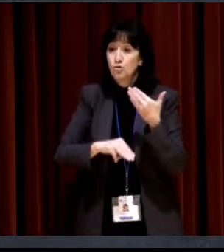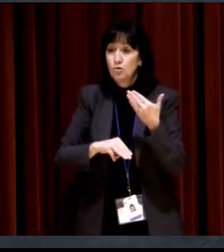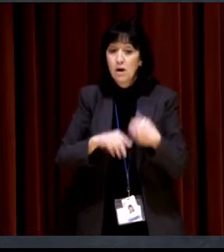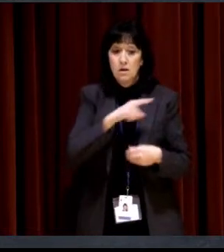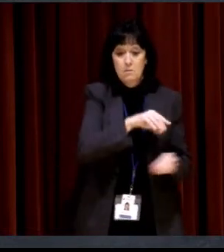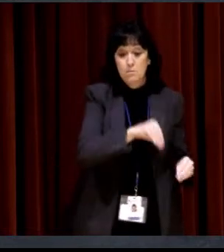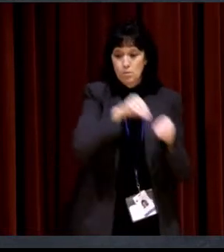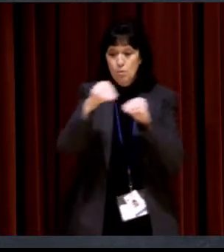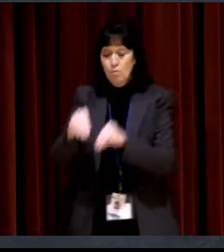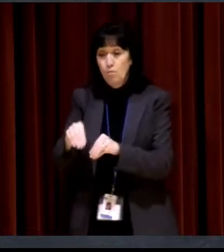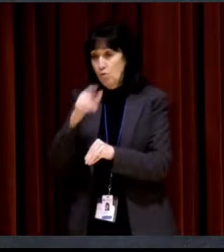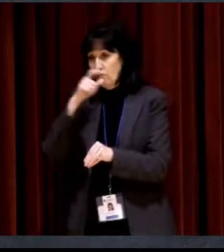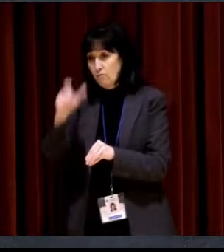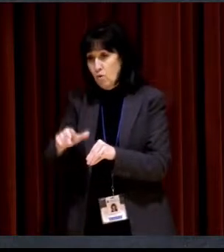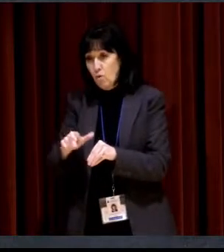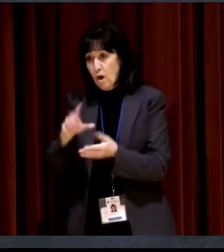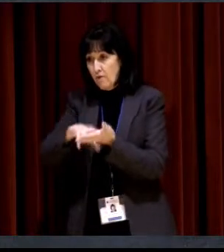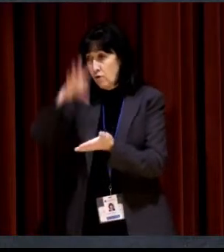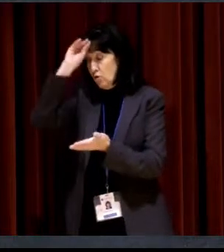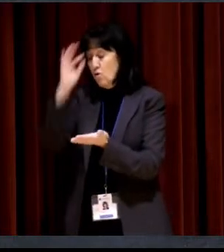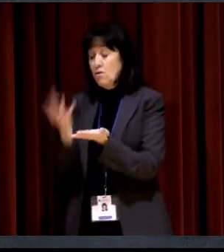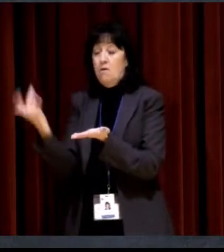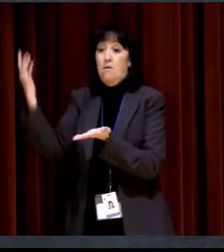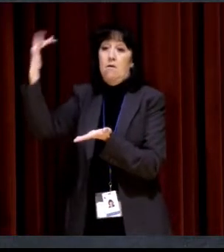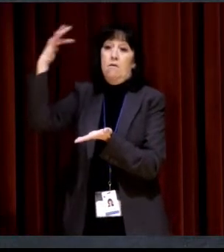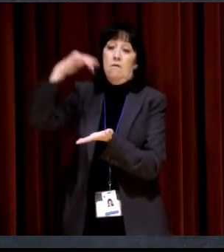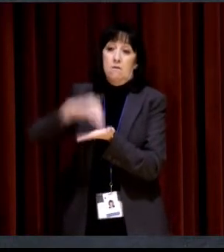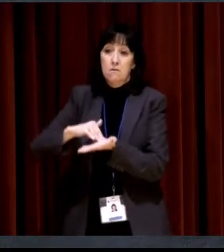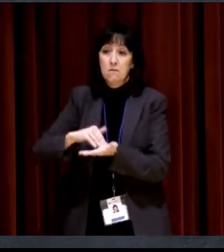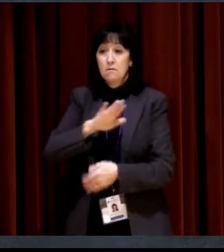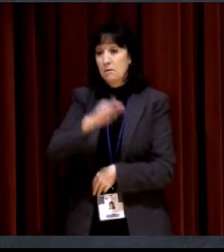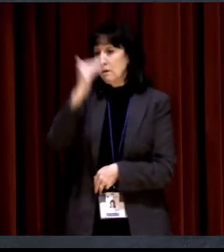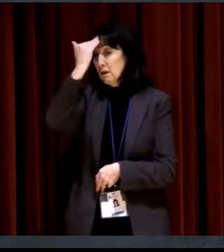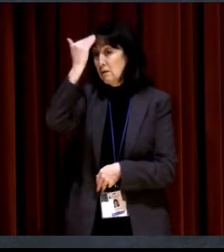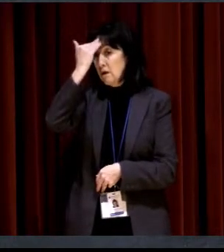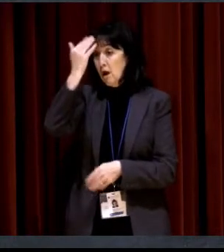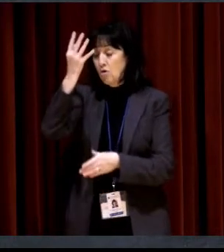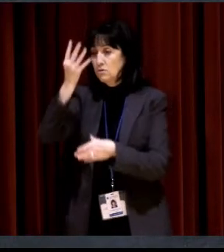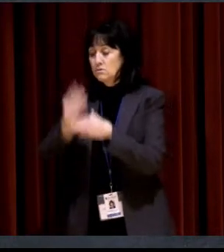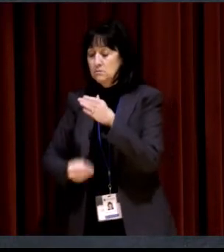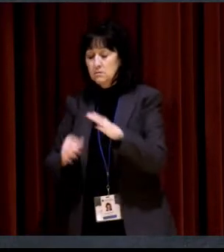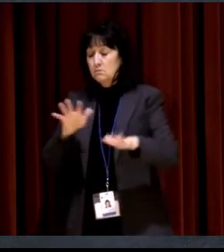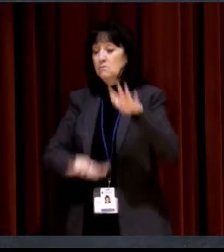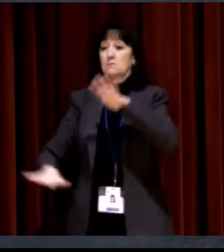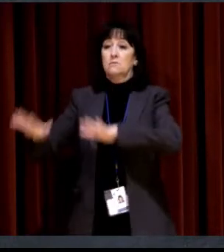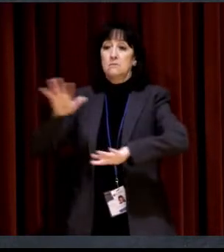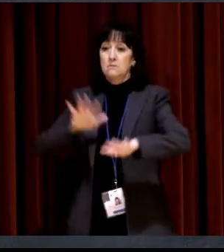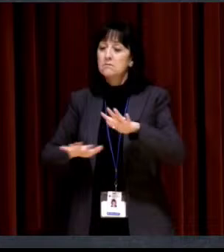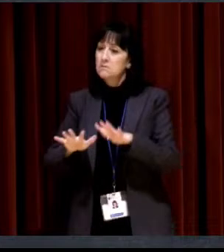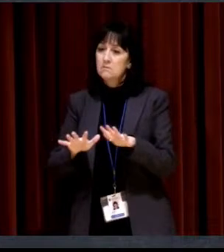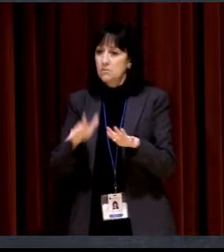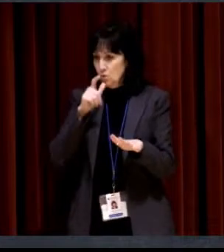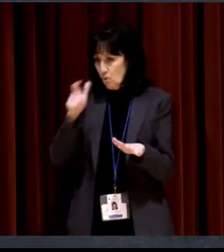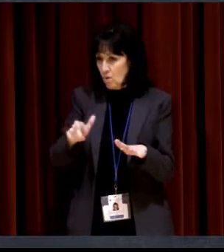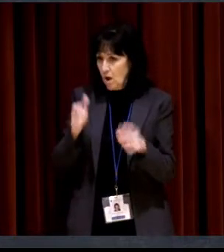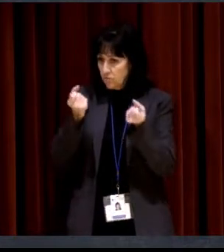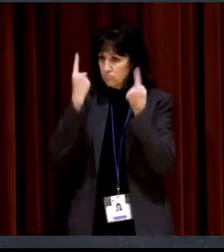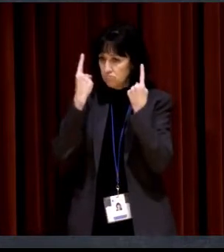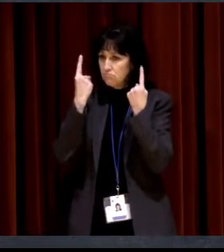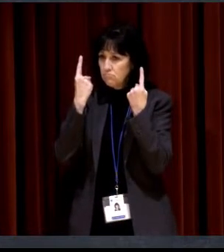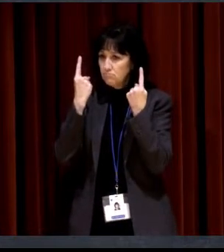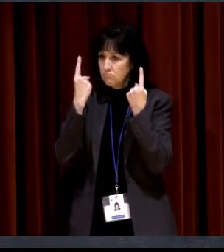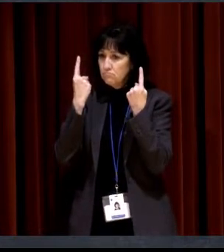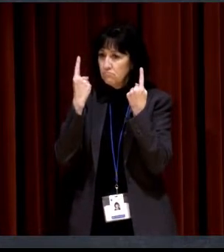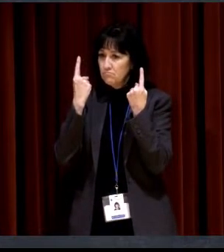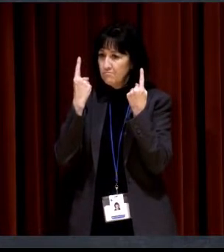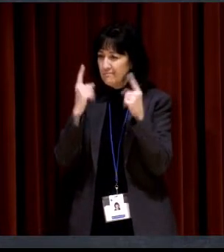big change and gaps in their knowledge because they could be in different places on the curriculum. It's kind of